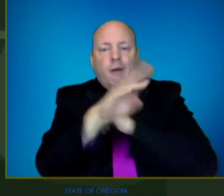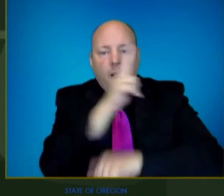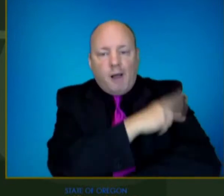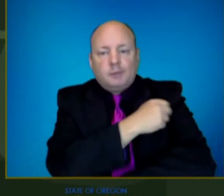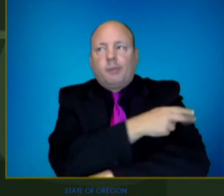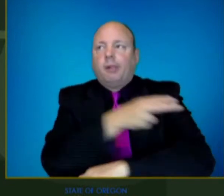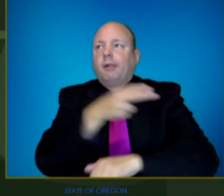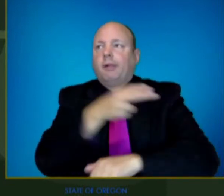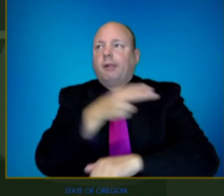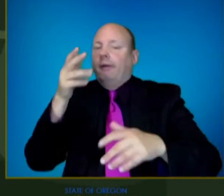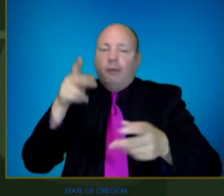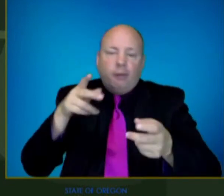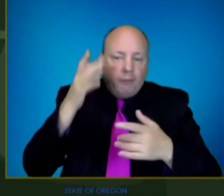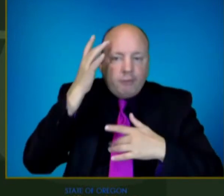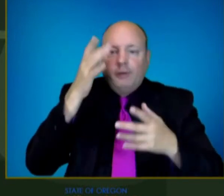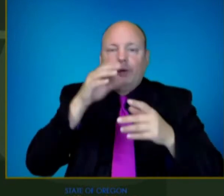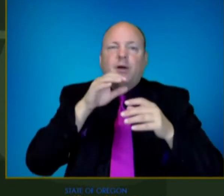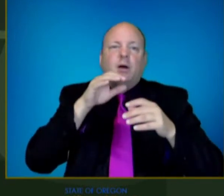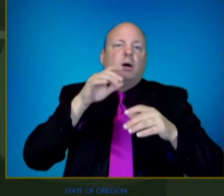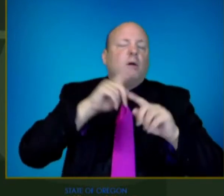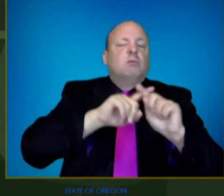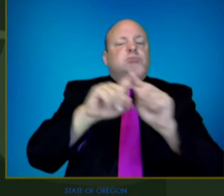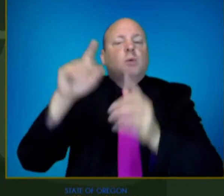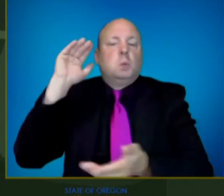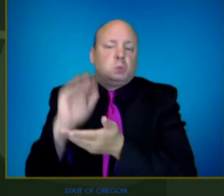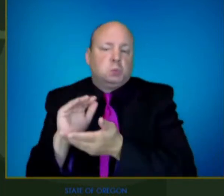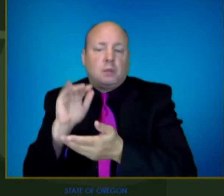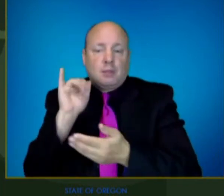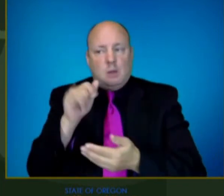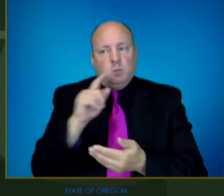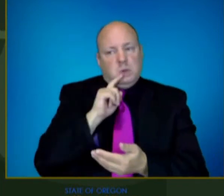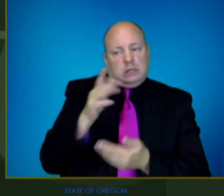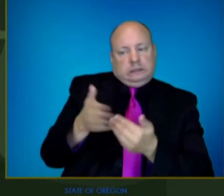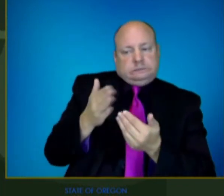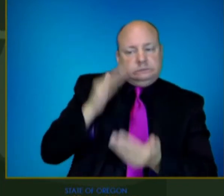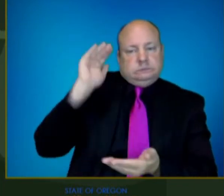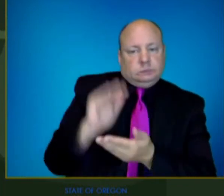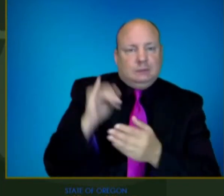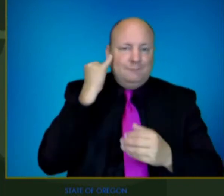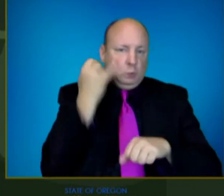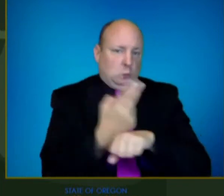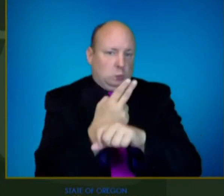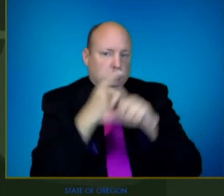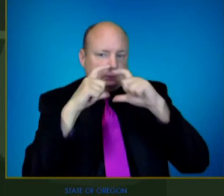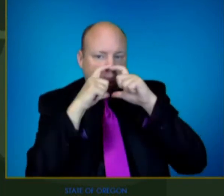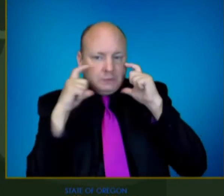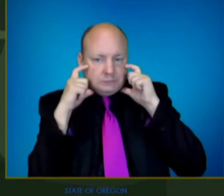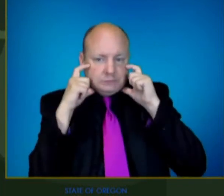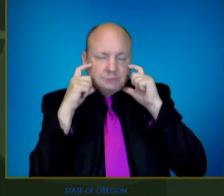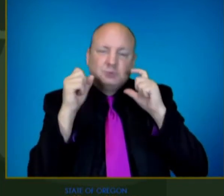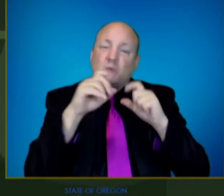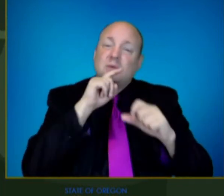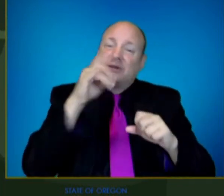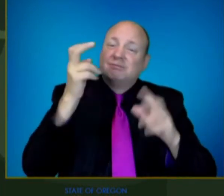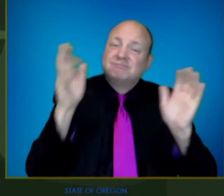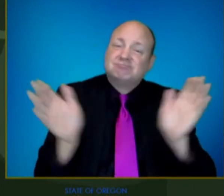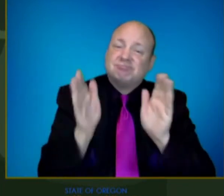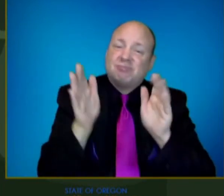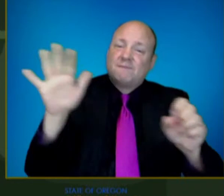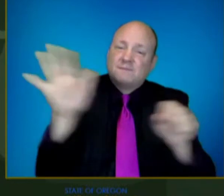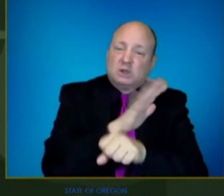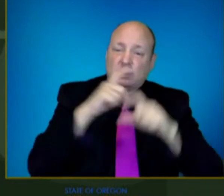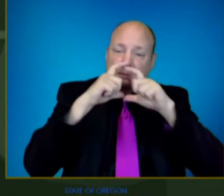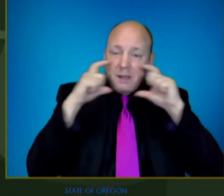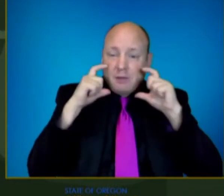literally cut that number in half from 500 to 250. We also know that Oregonians